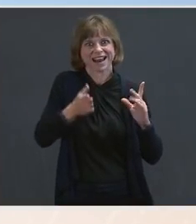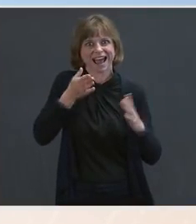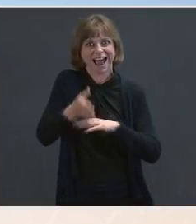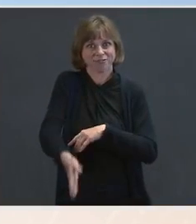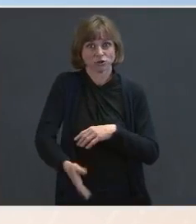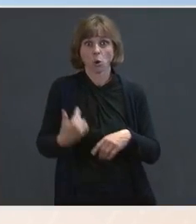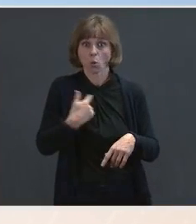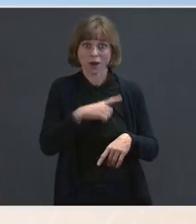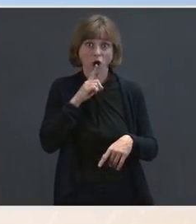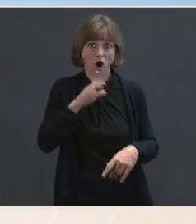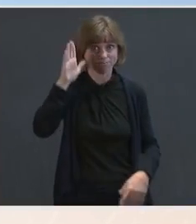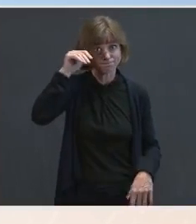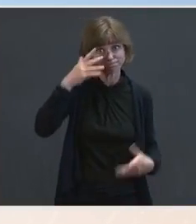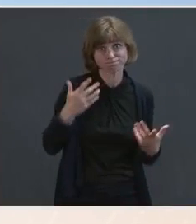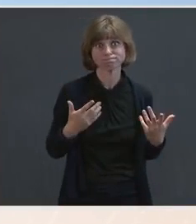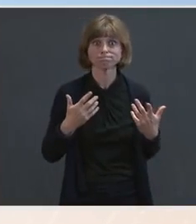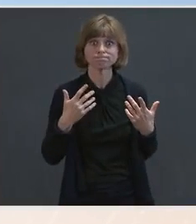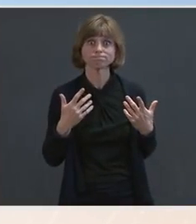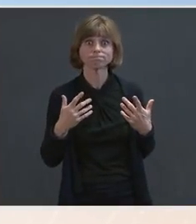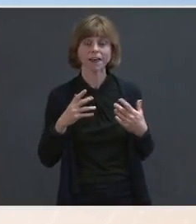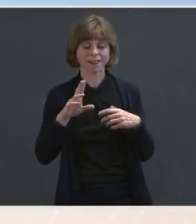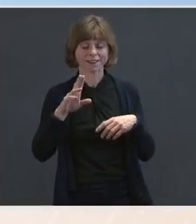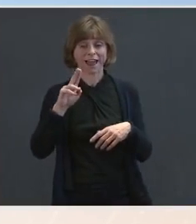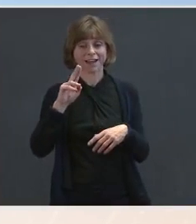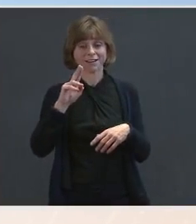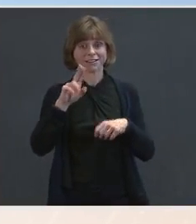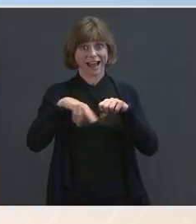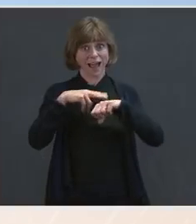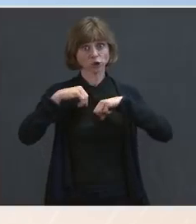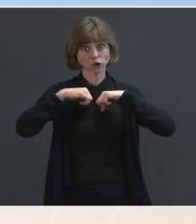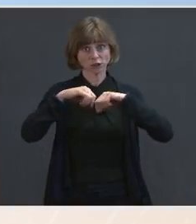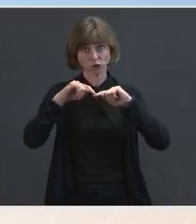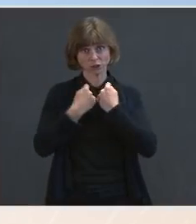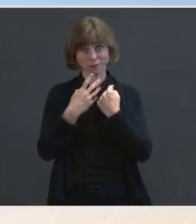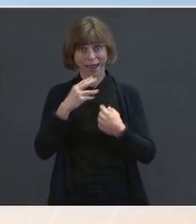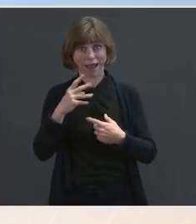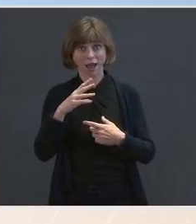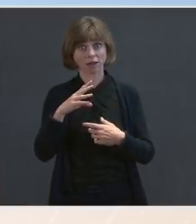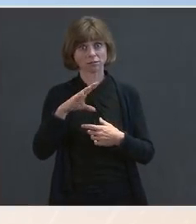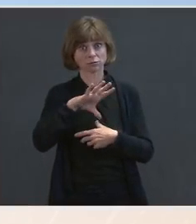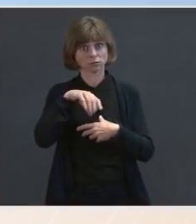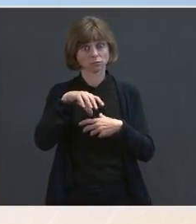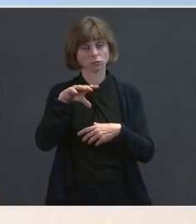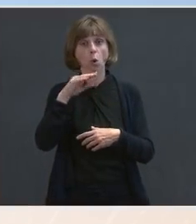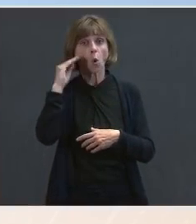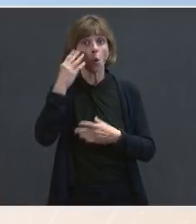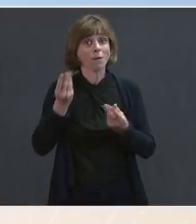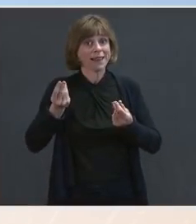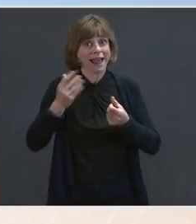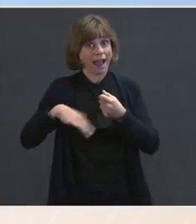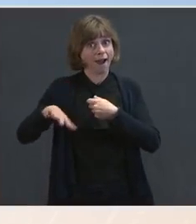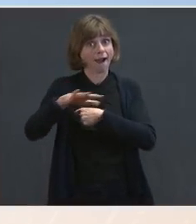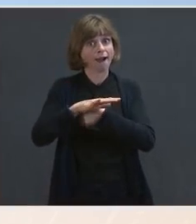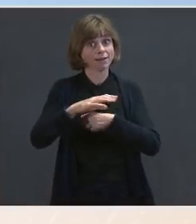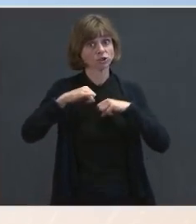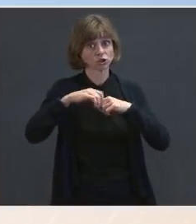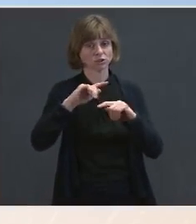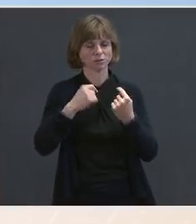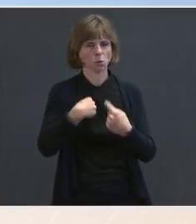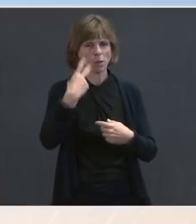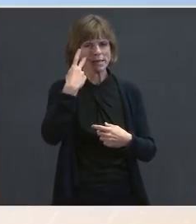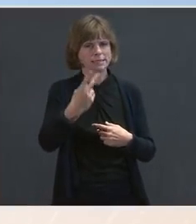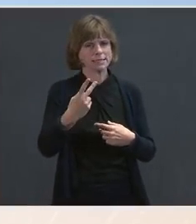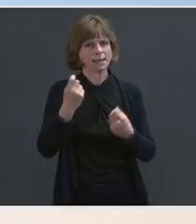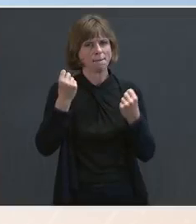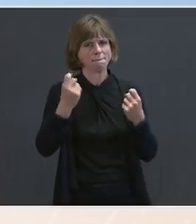homeland security team has been since then, in part because we are witnessing a years-long trend of false narratives fueling violence,